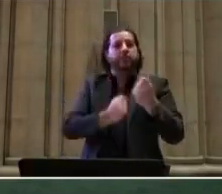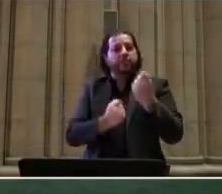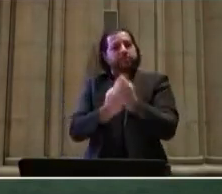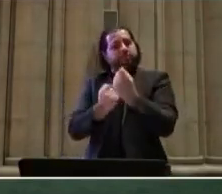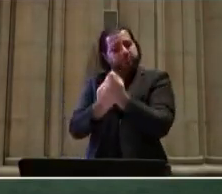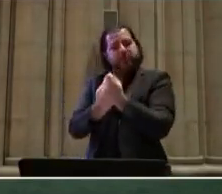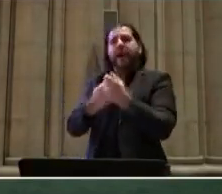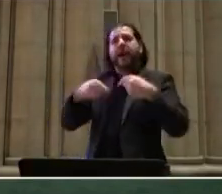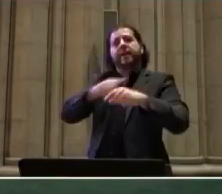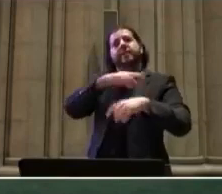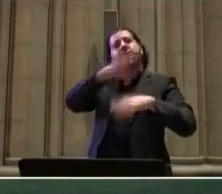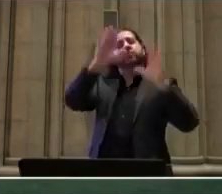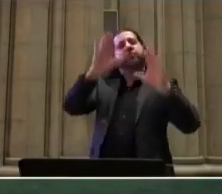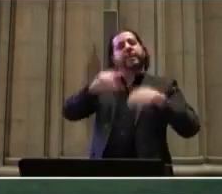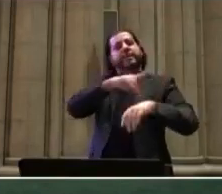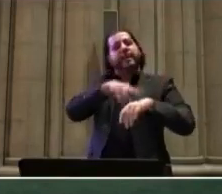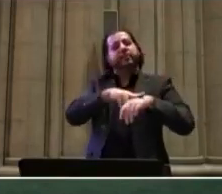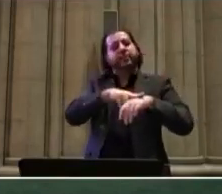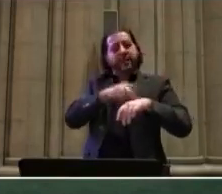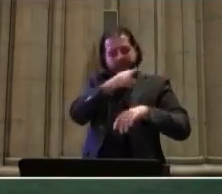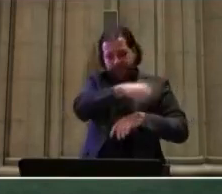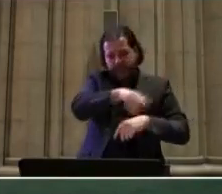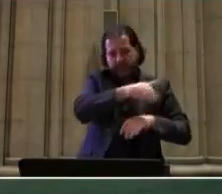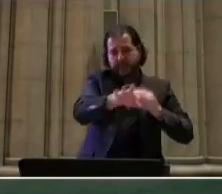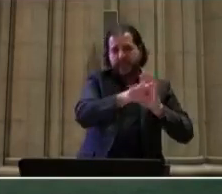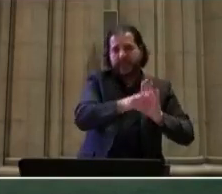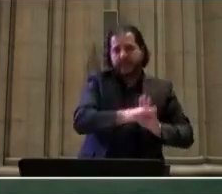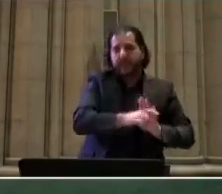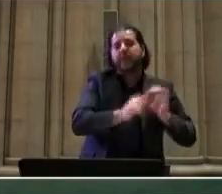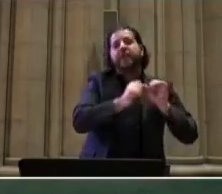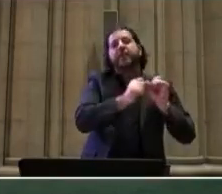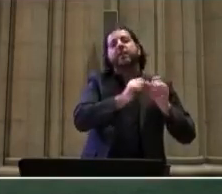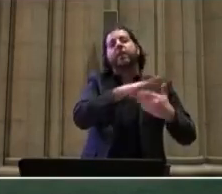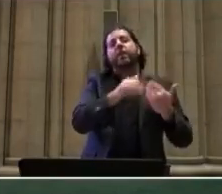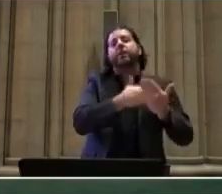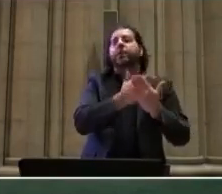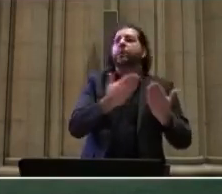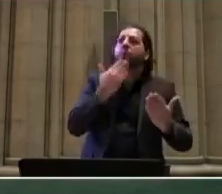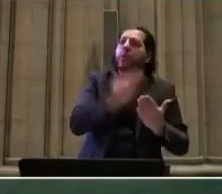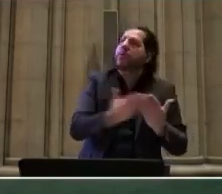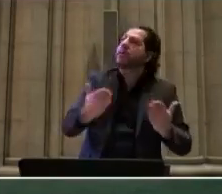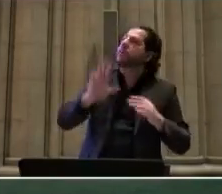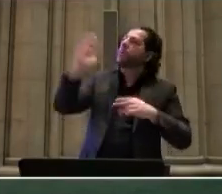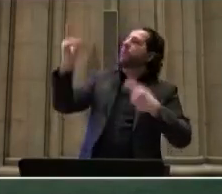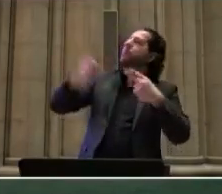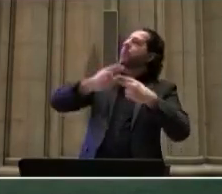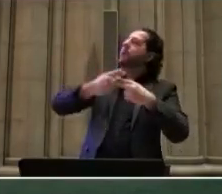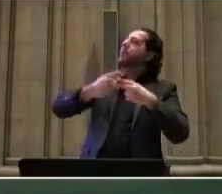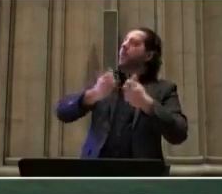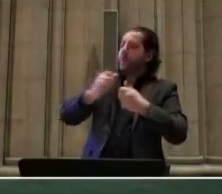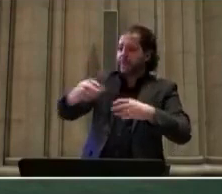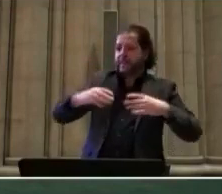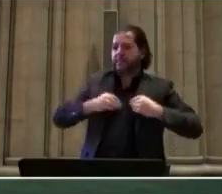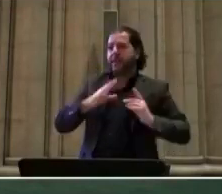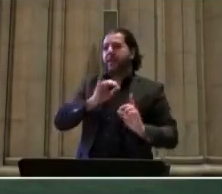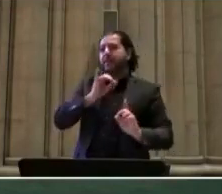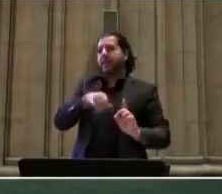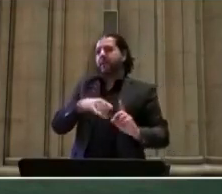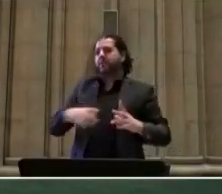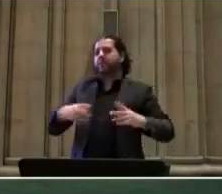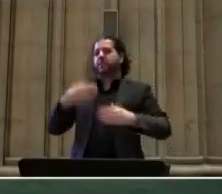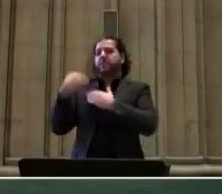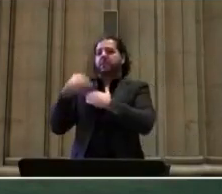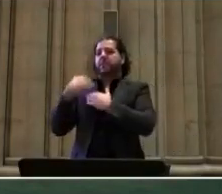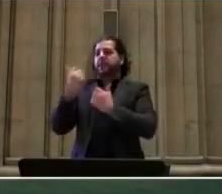it as the greatest nation, as they are selected to continue all the good in your name. With the acceptance of that responsibility,